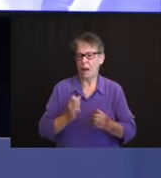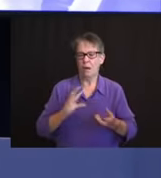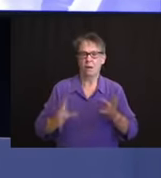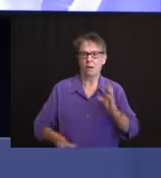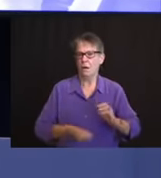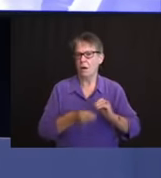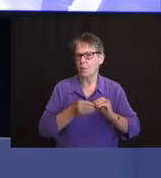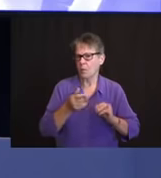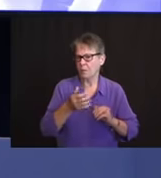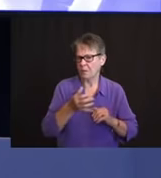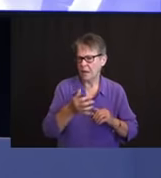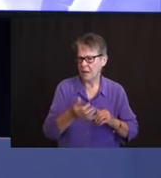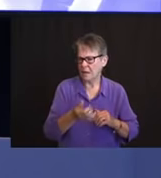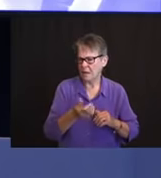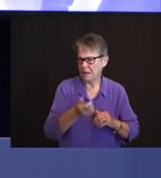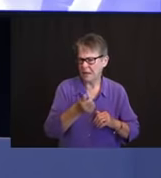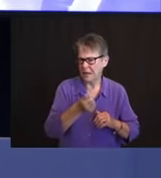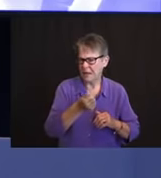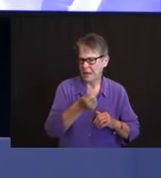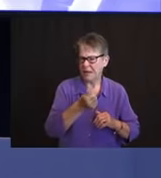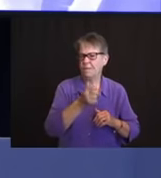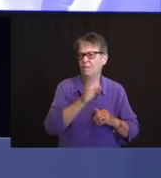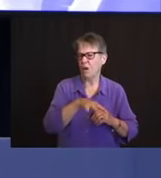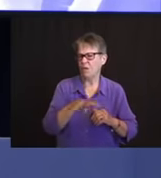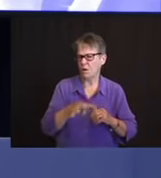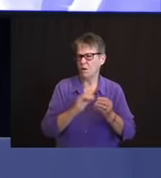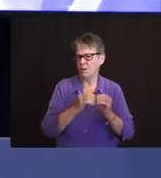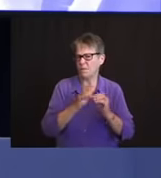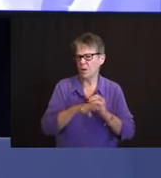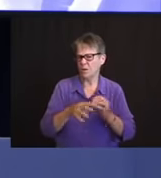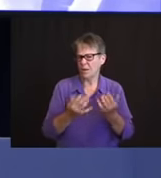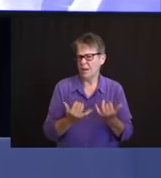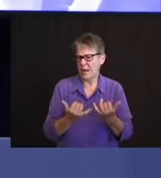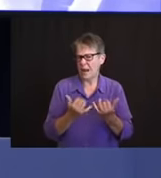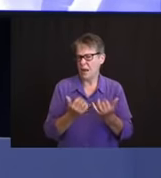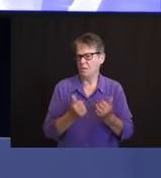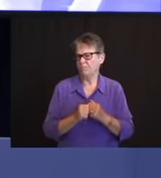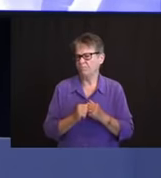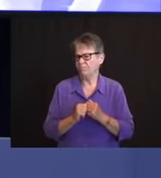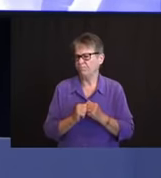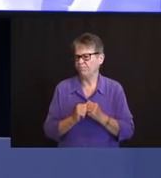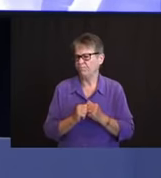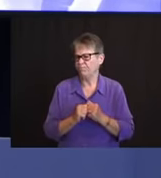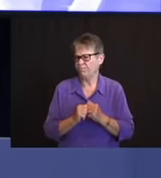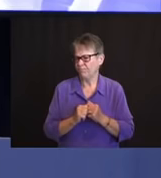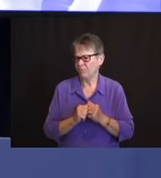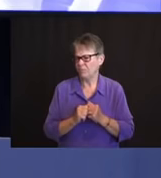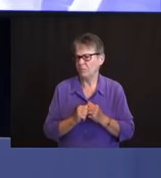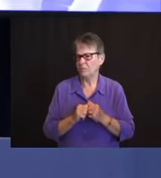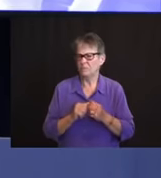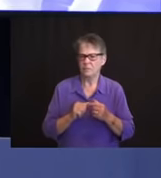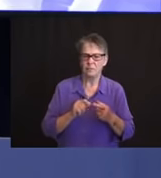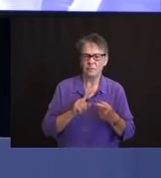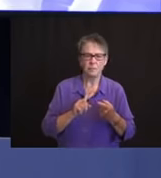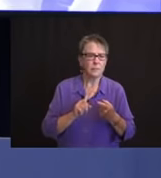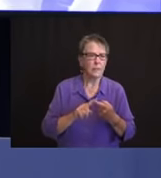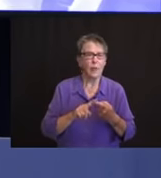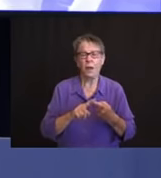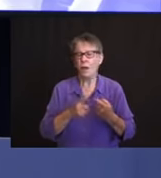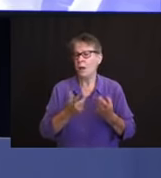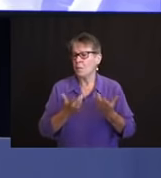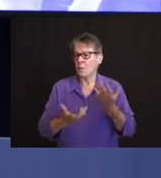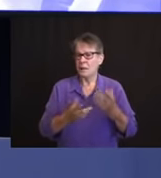affected have either tested positive for active COVID-19 infection or had antibody tests that were positive,